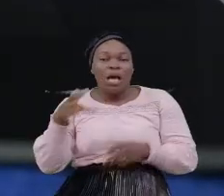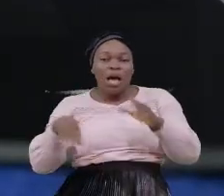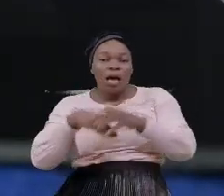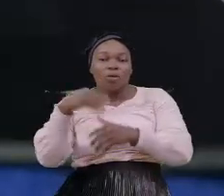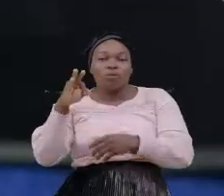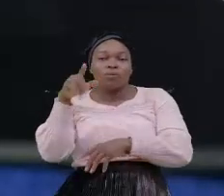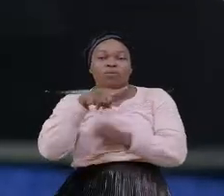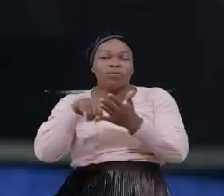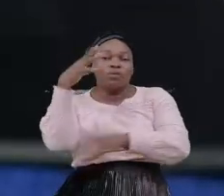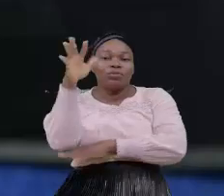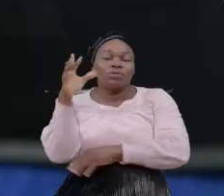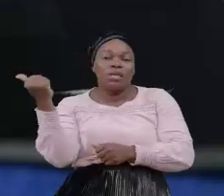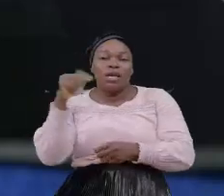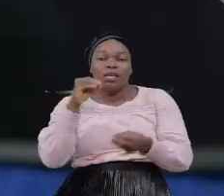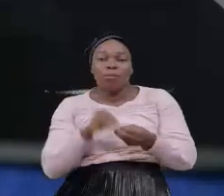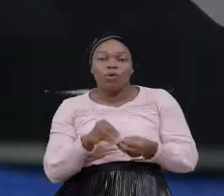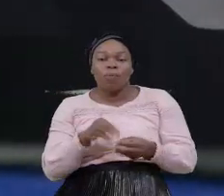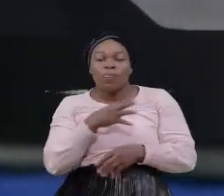tonight, your sickness will hear.